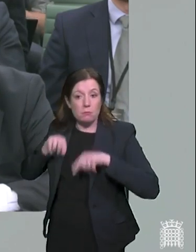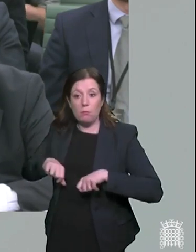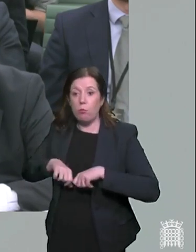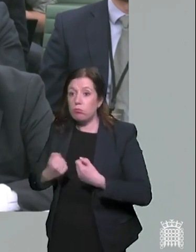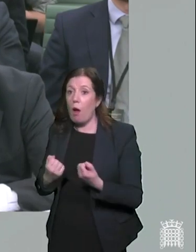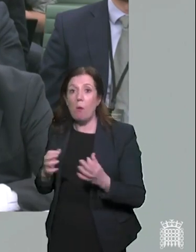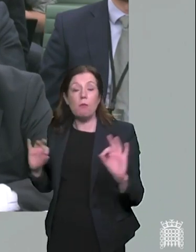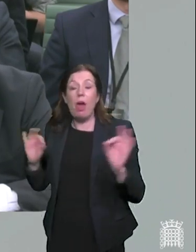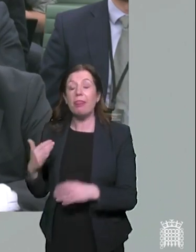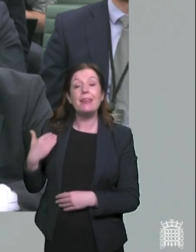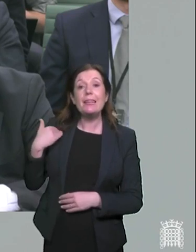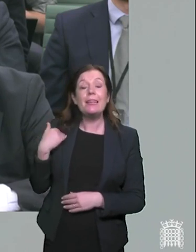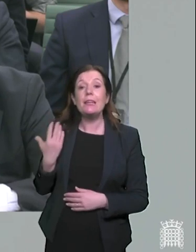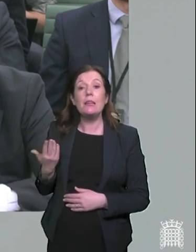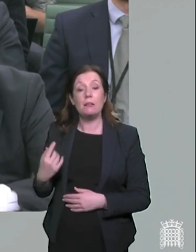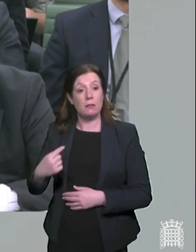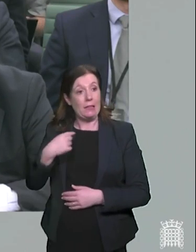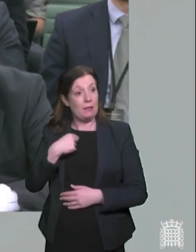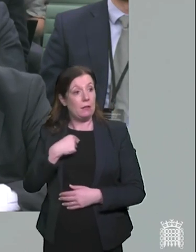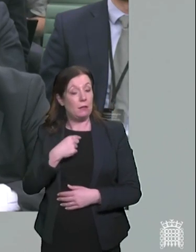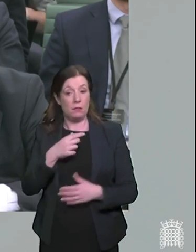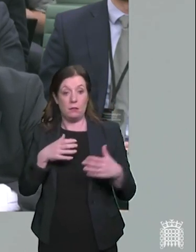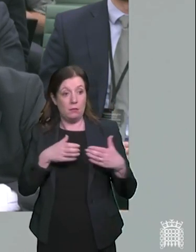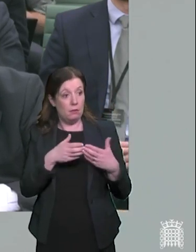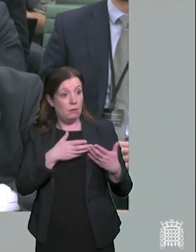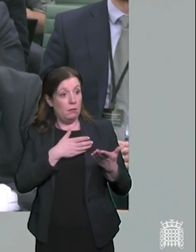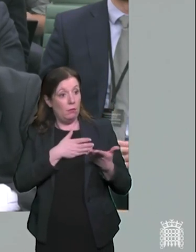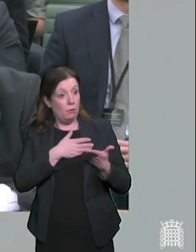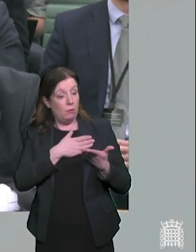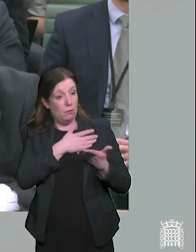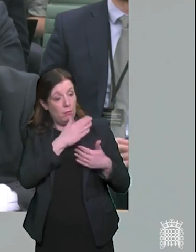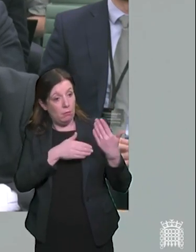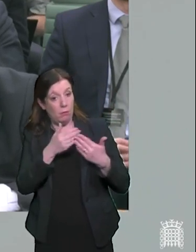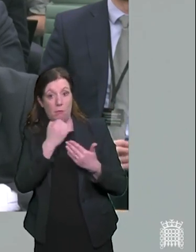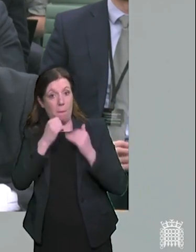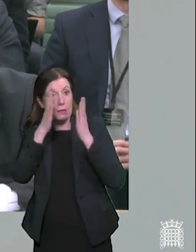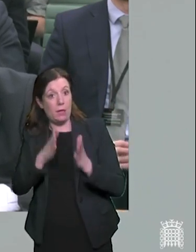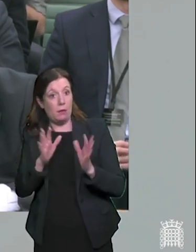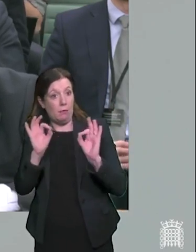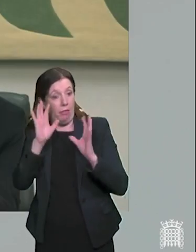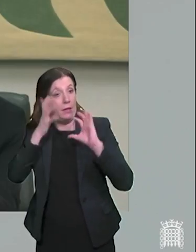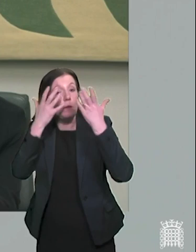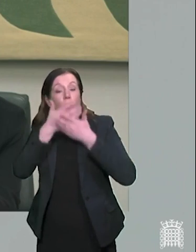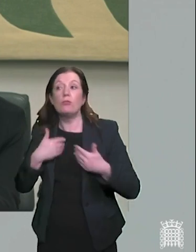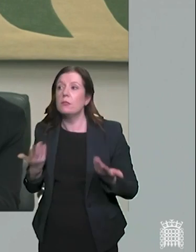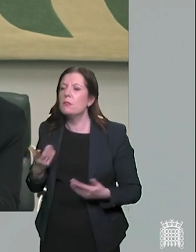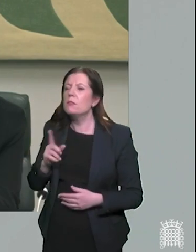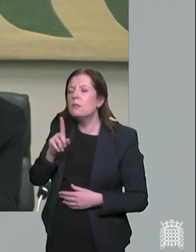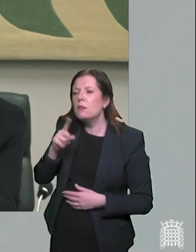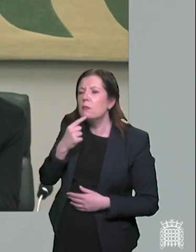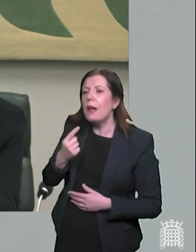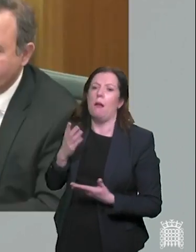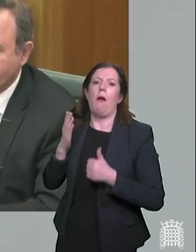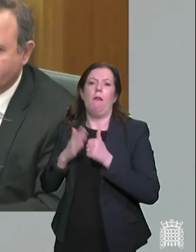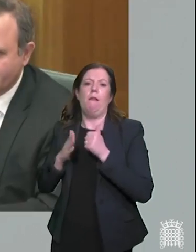my impression, from what we were doing, from my lived experience in Number 10, that we were. I'd like to ascertain about assurances that have